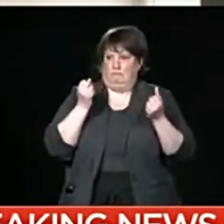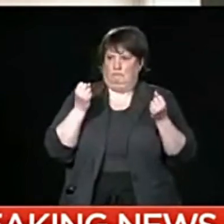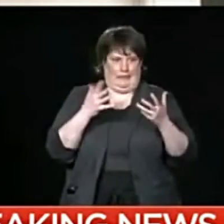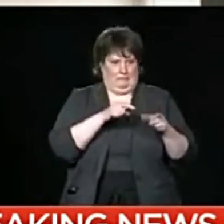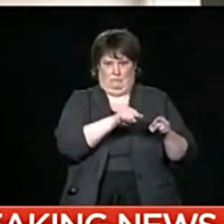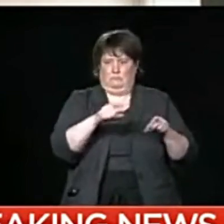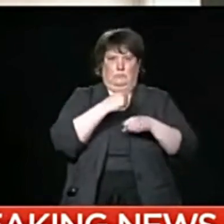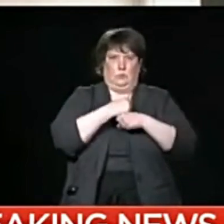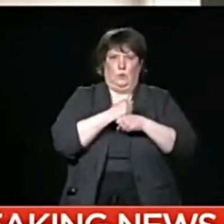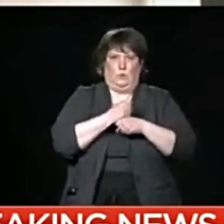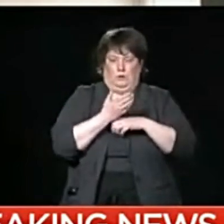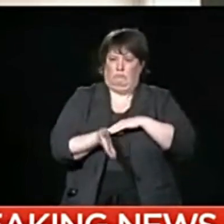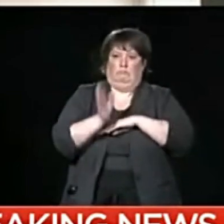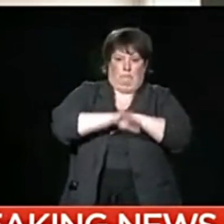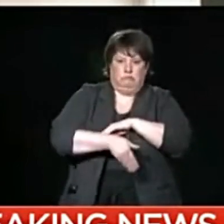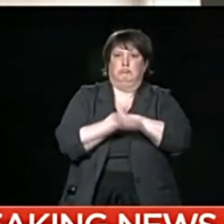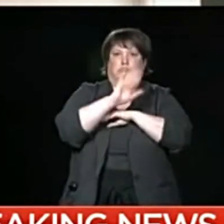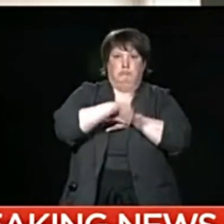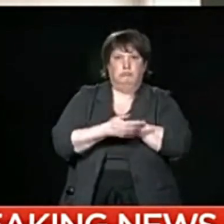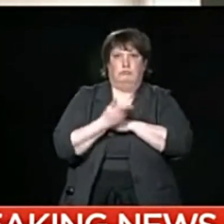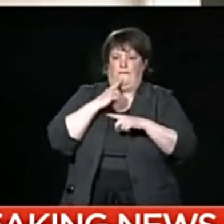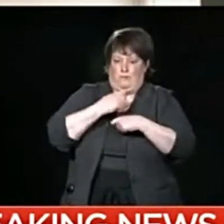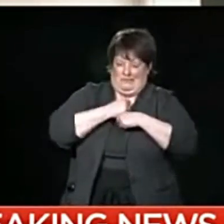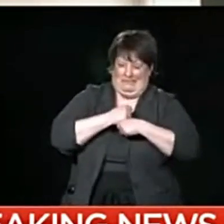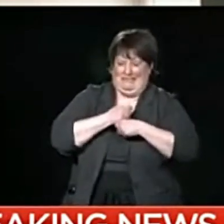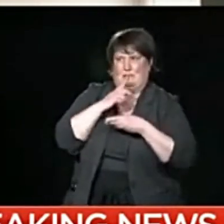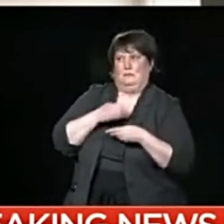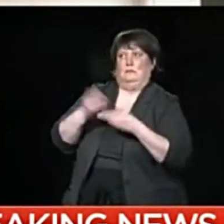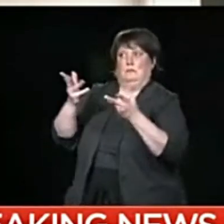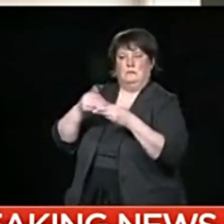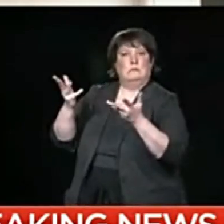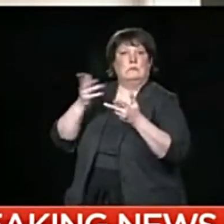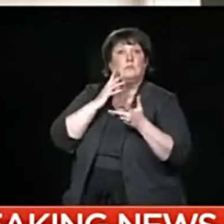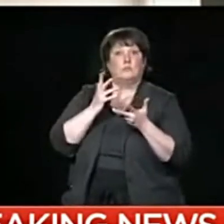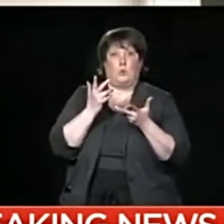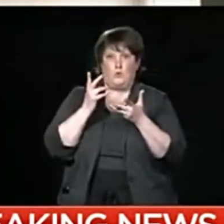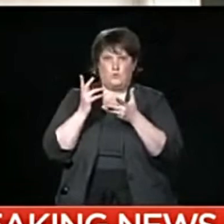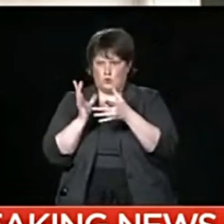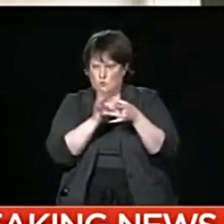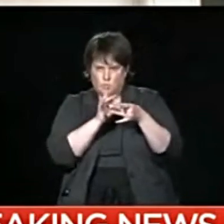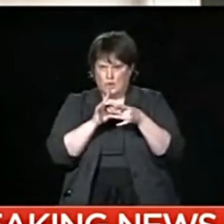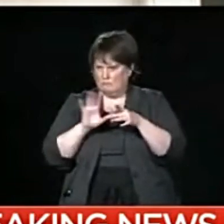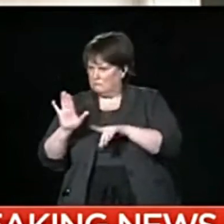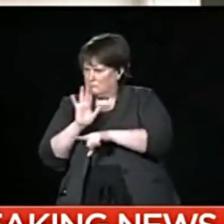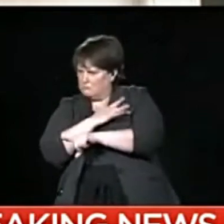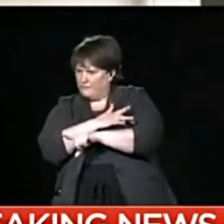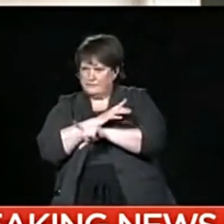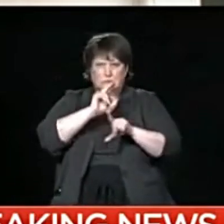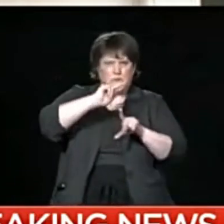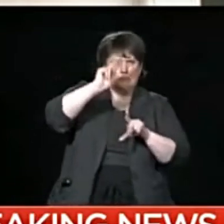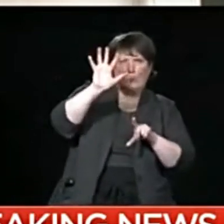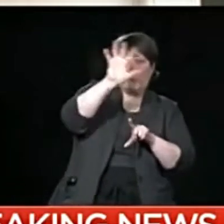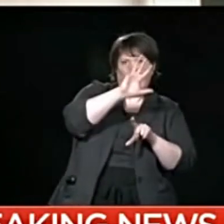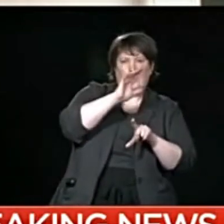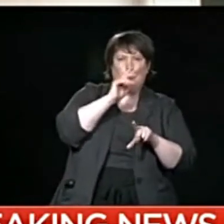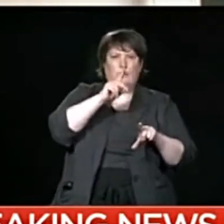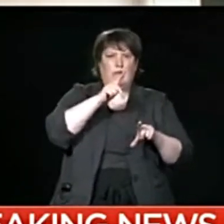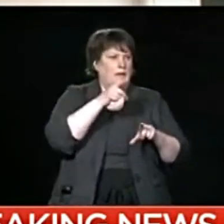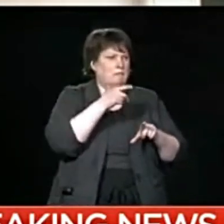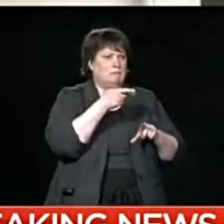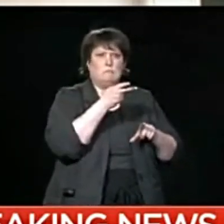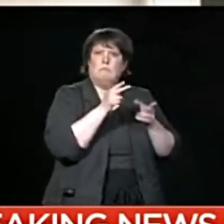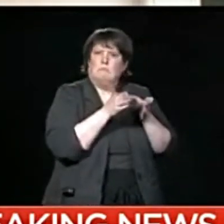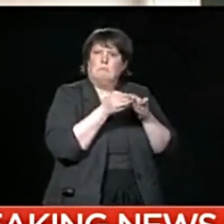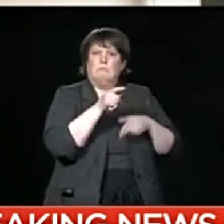night to receive essential supplies. We're coordinating with the provinces and territories, the public health agency, and the